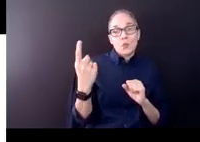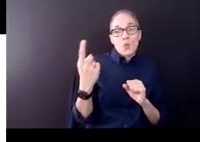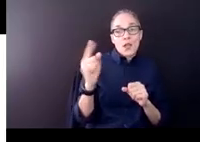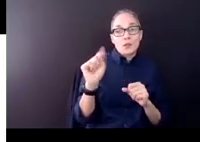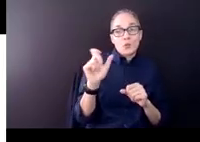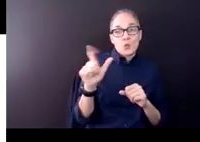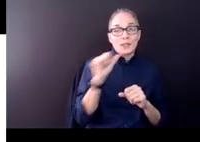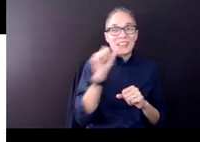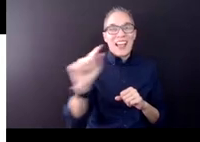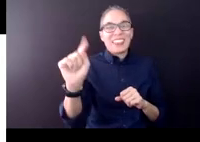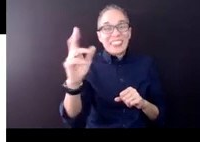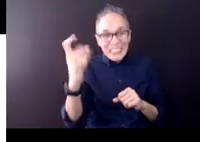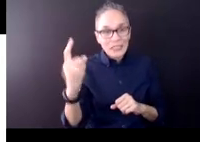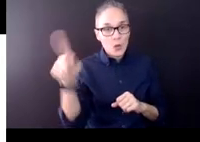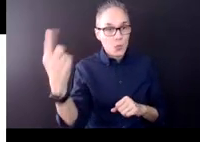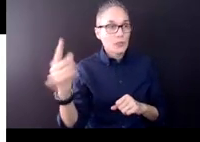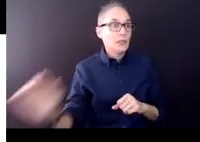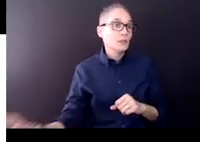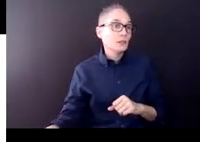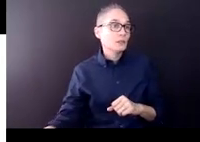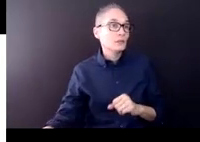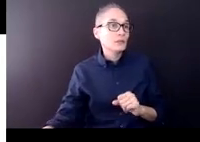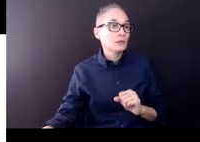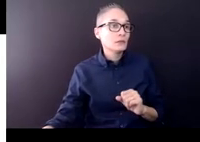the tool, not the only tool.